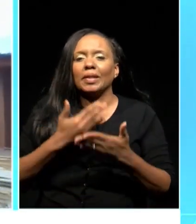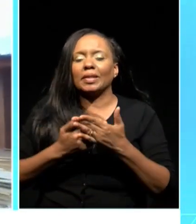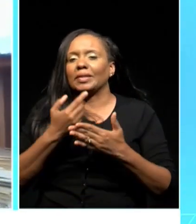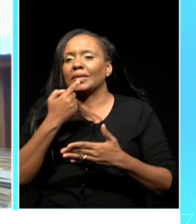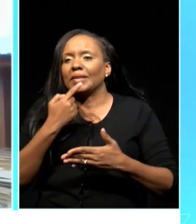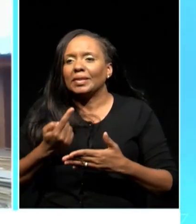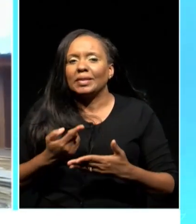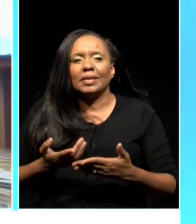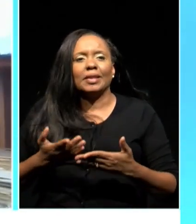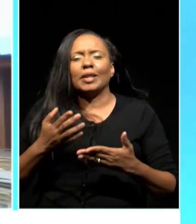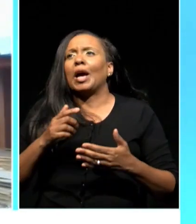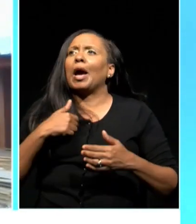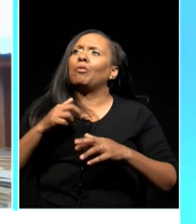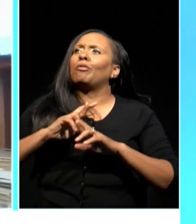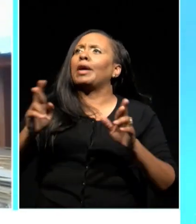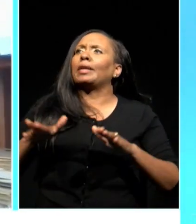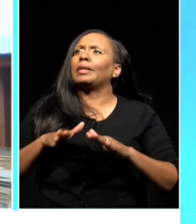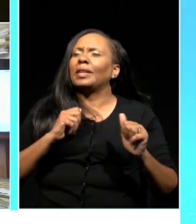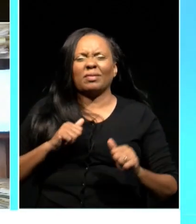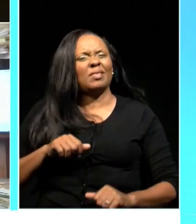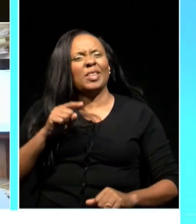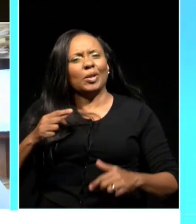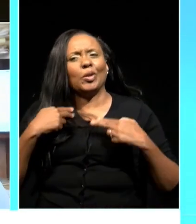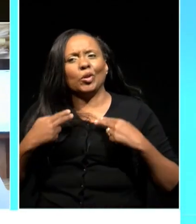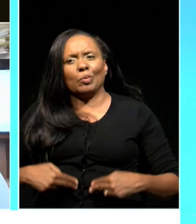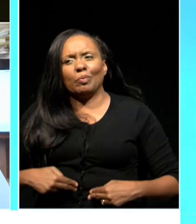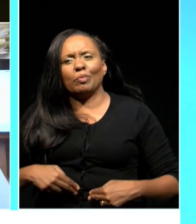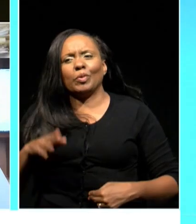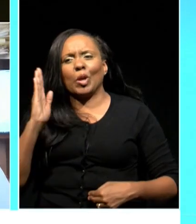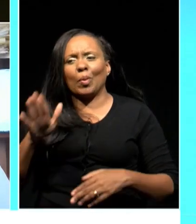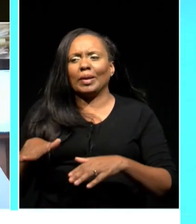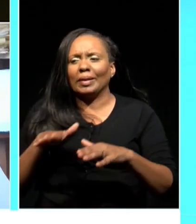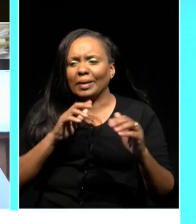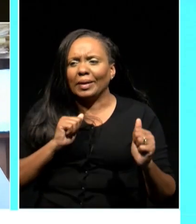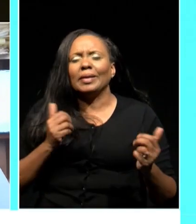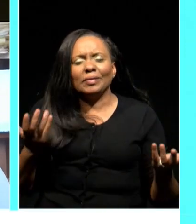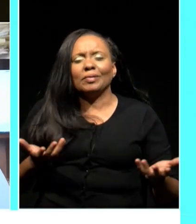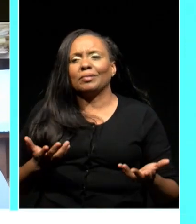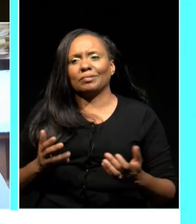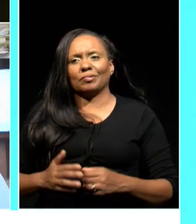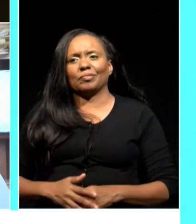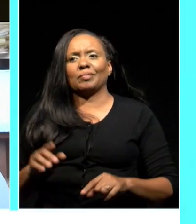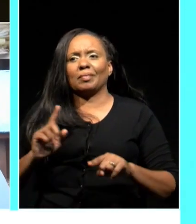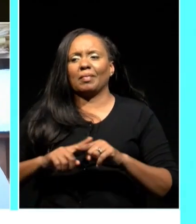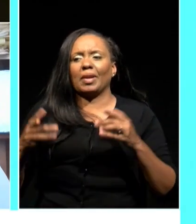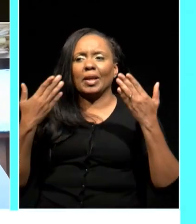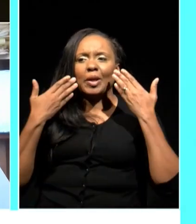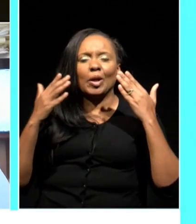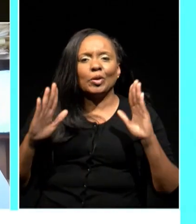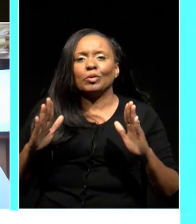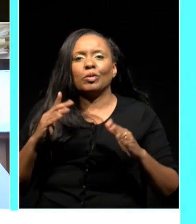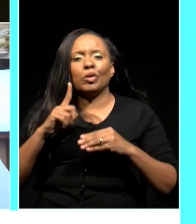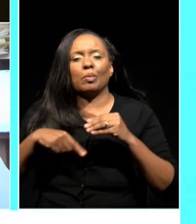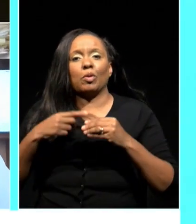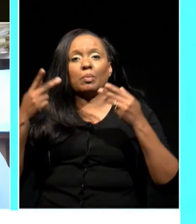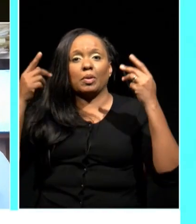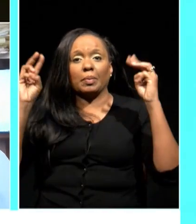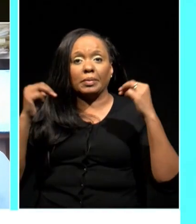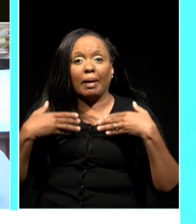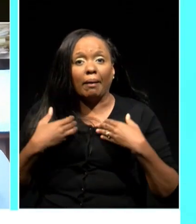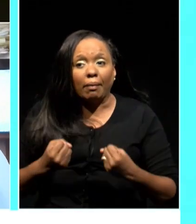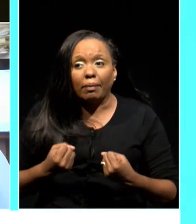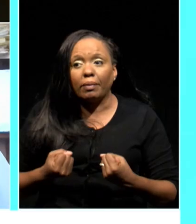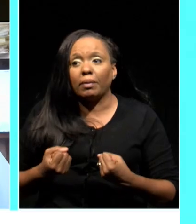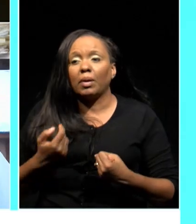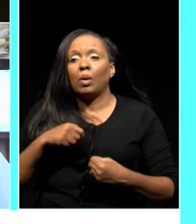Everybody know you have to leave because you're human, so you're gonna have to leave anyhow. And we don't know what is the state of her health or anything. We don't. We